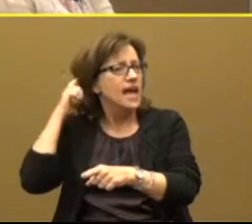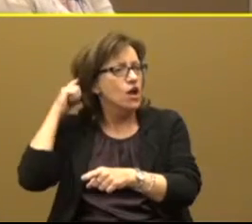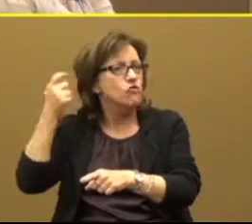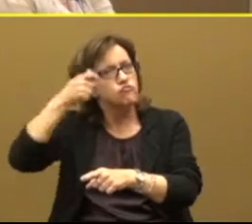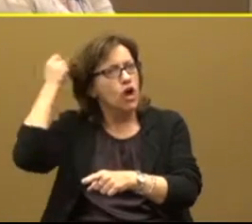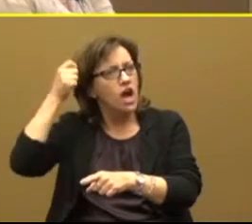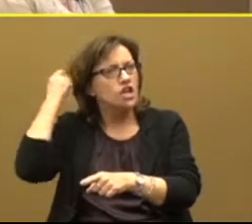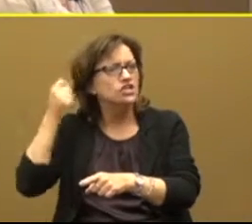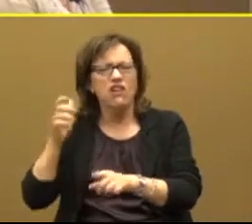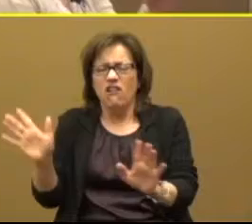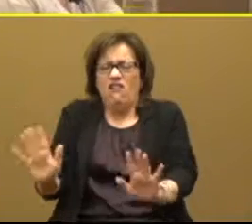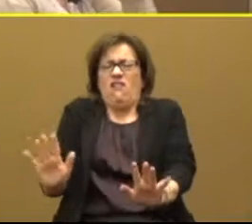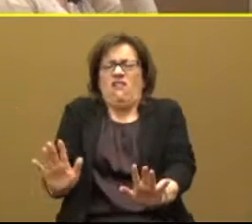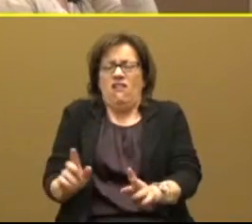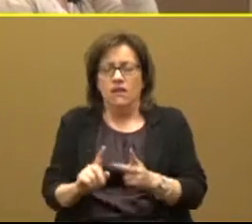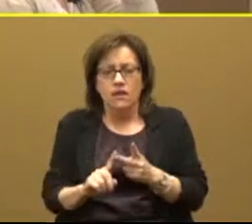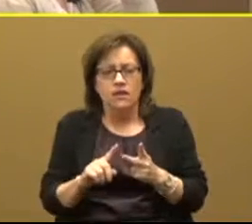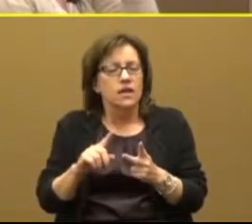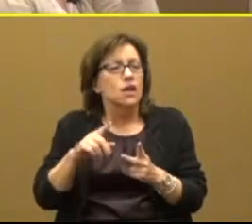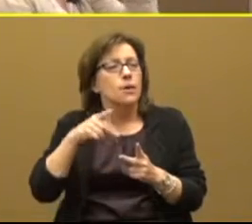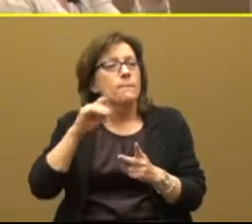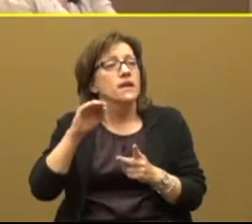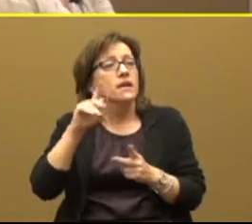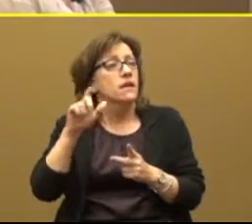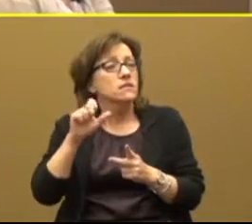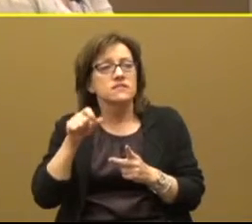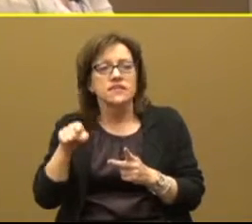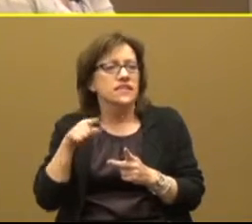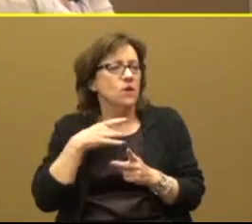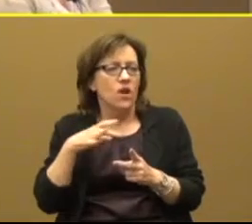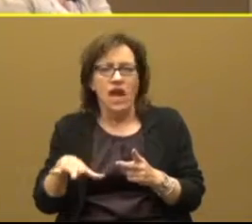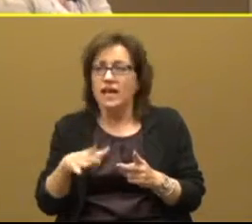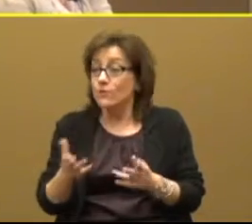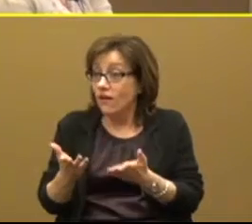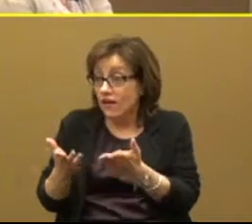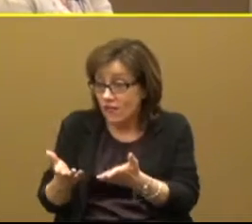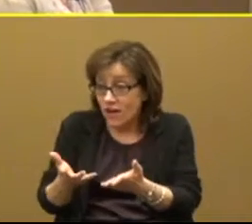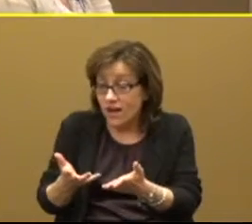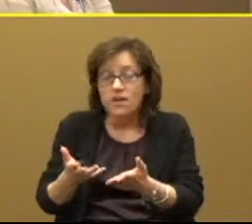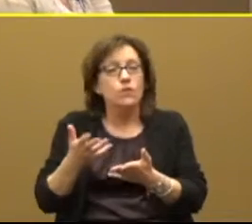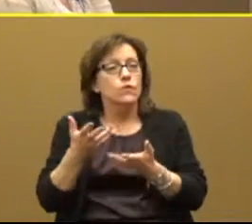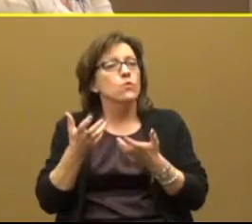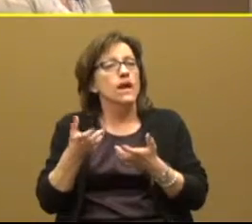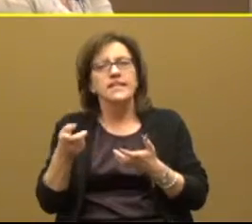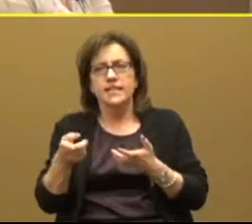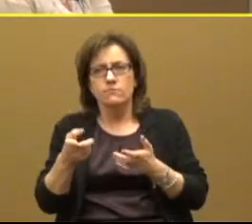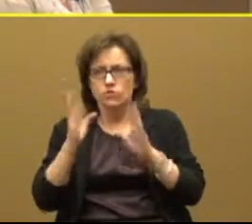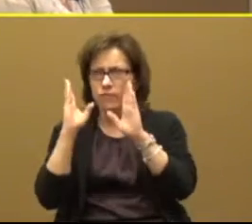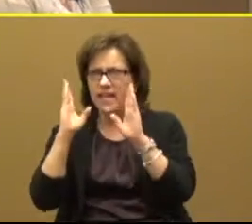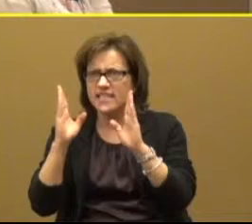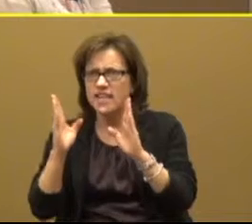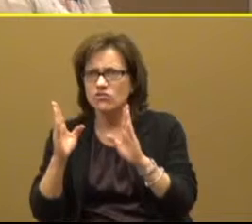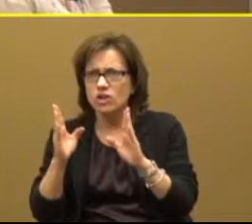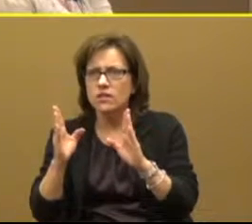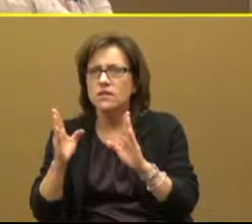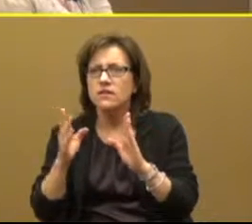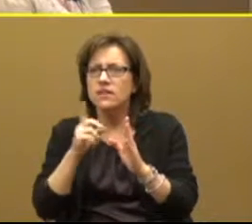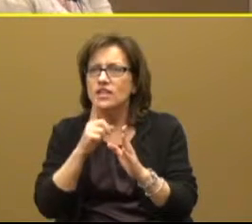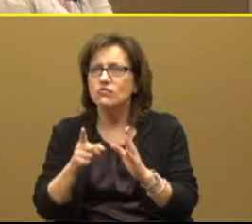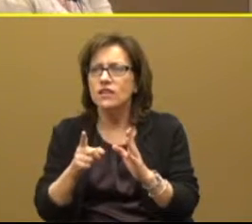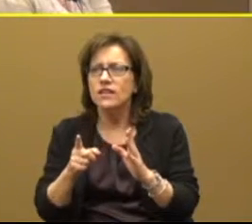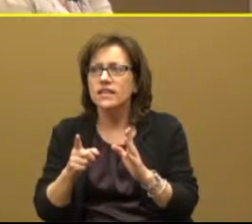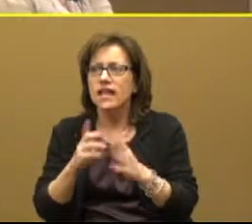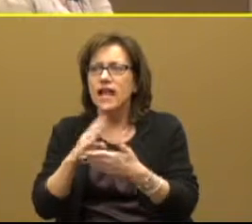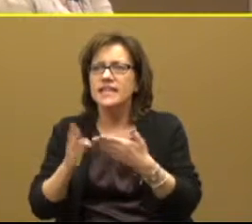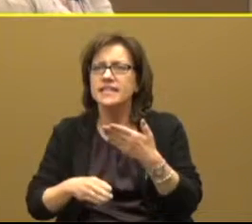hair. He hated pickles, and we would offer him a pickle and things like that, because we wanted him to really pay attention. And it really